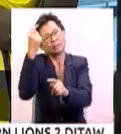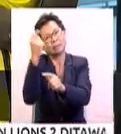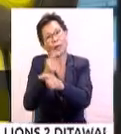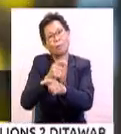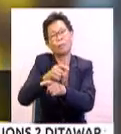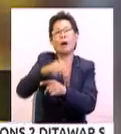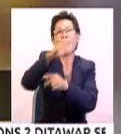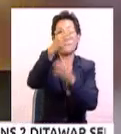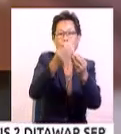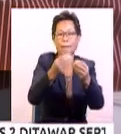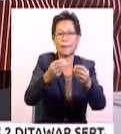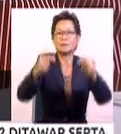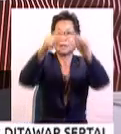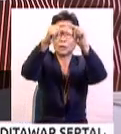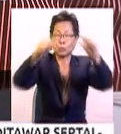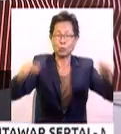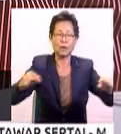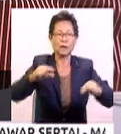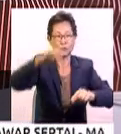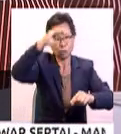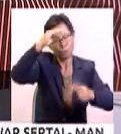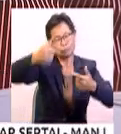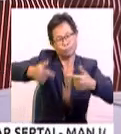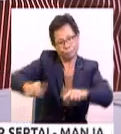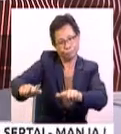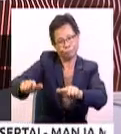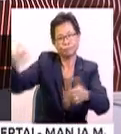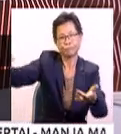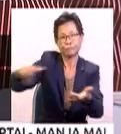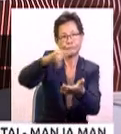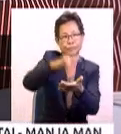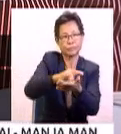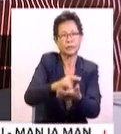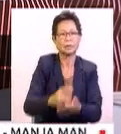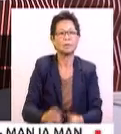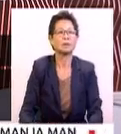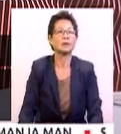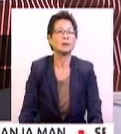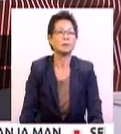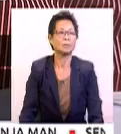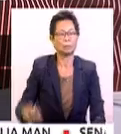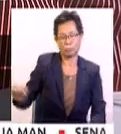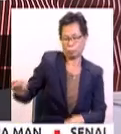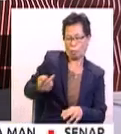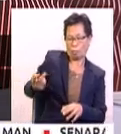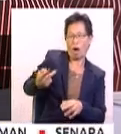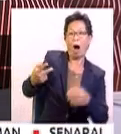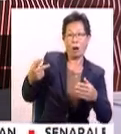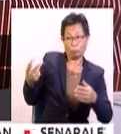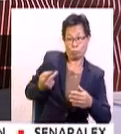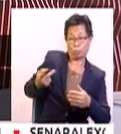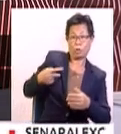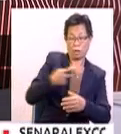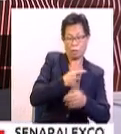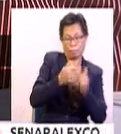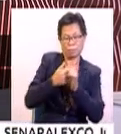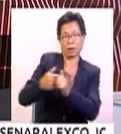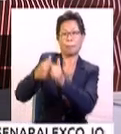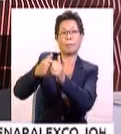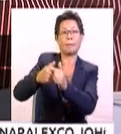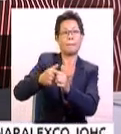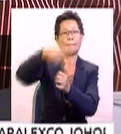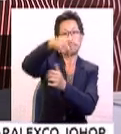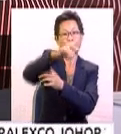Pasir Gudang Johor. 2 weeks ago, Excellency Mr. Koh and I were having a press conference on bilateral transport